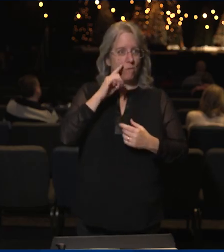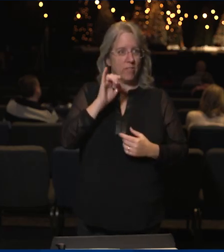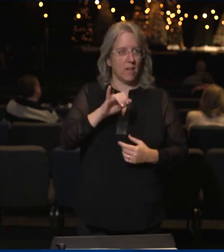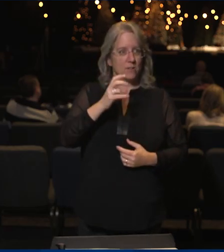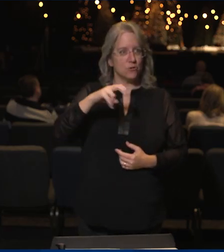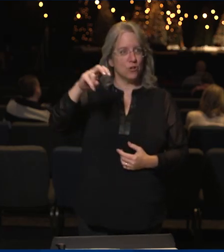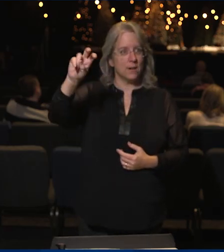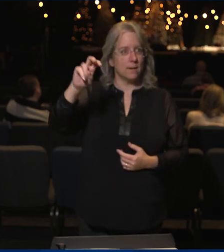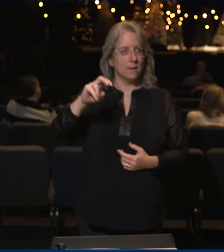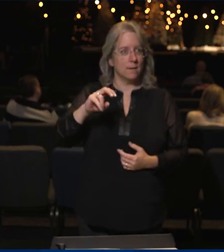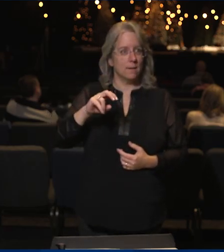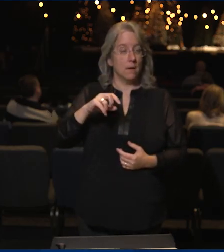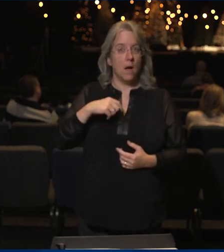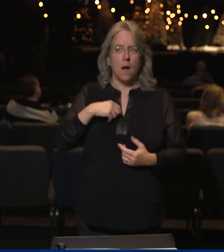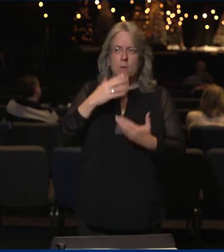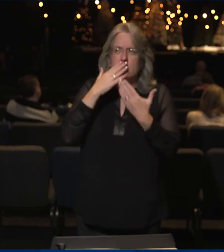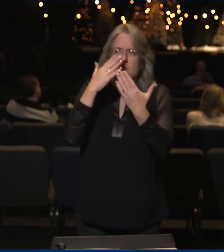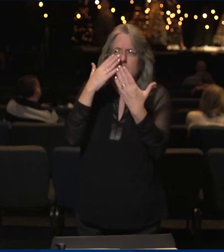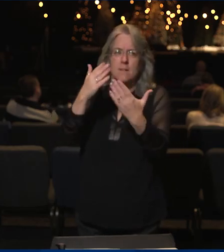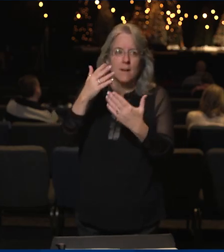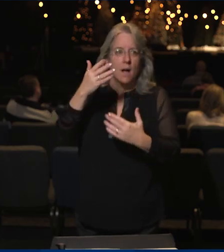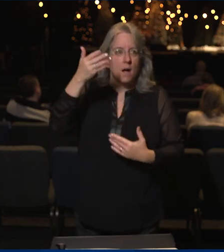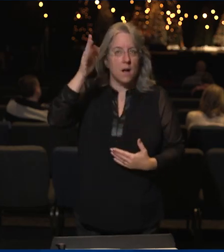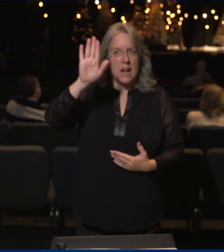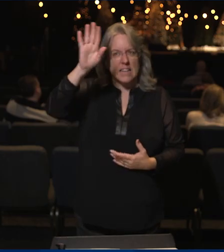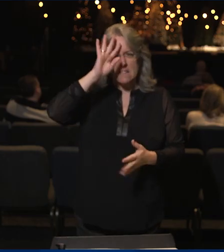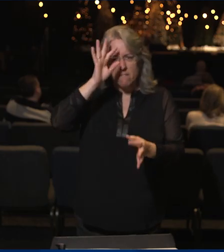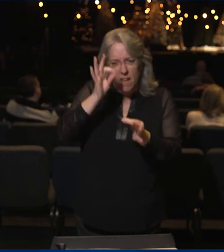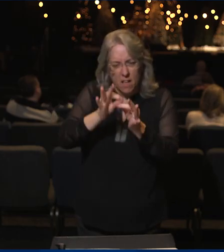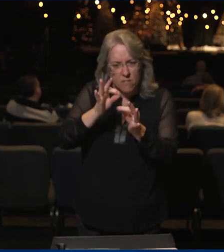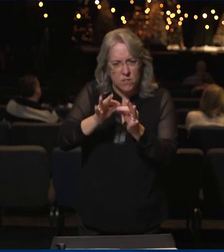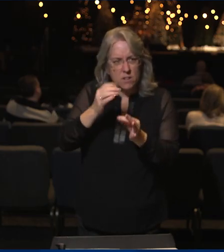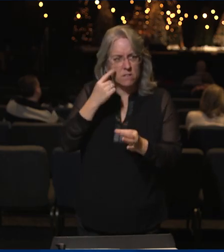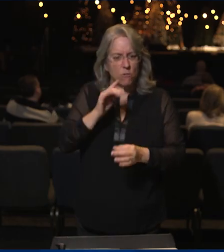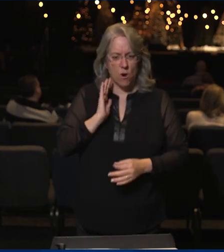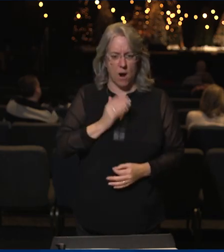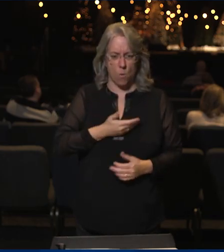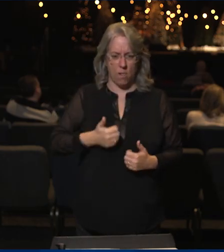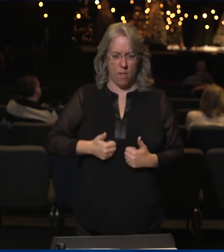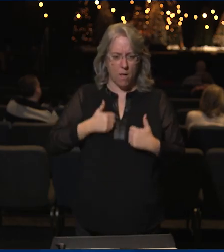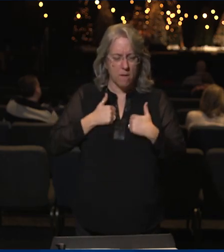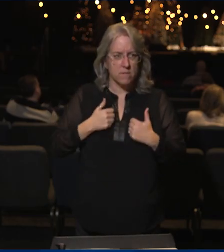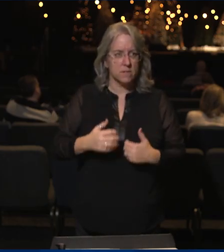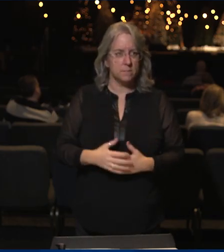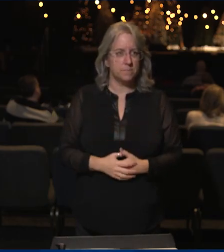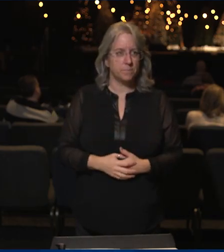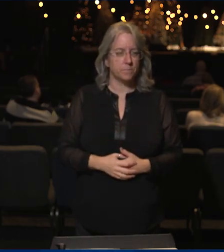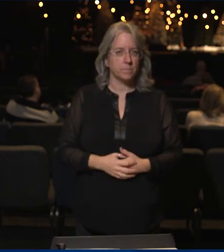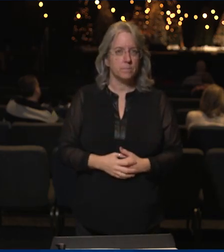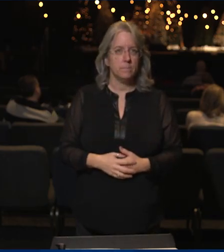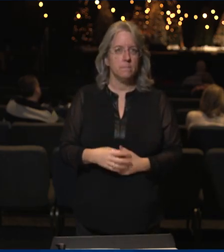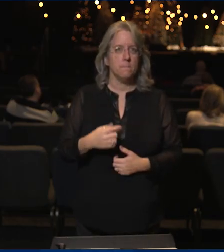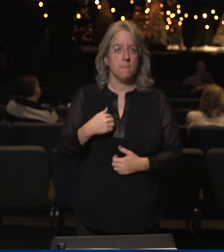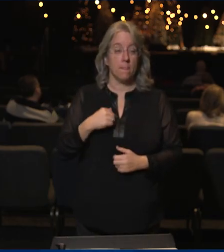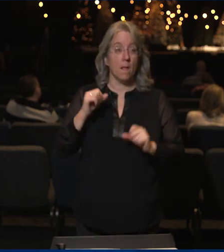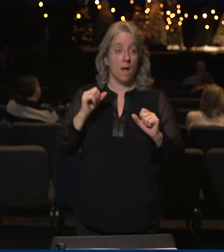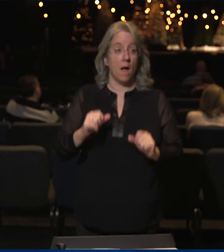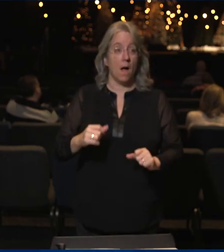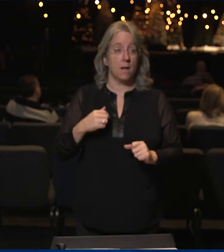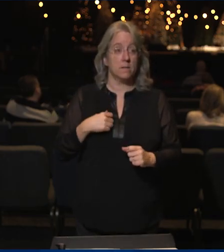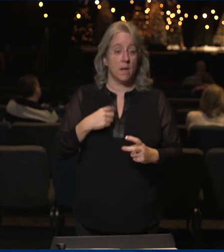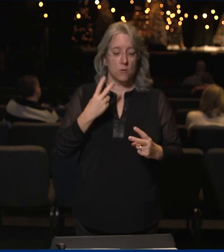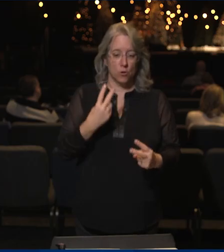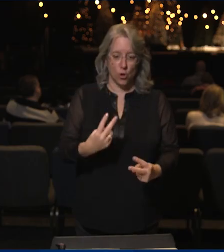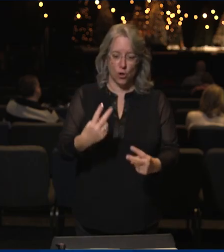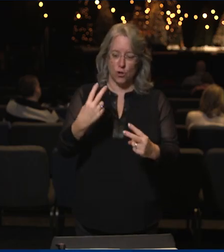So grateful for God's faithfulness over our lives. And you know, I could look back over those years and